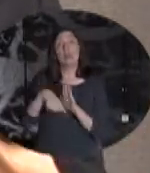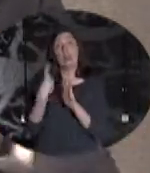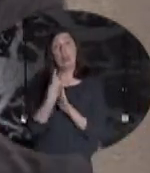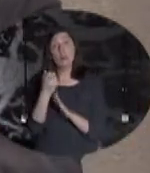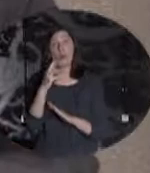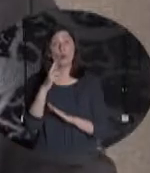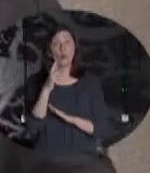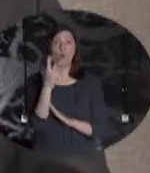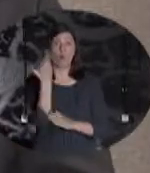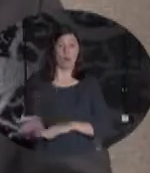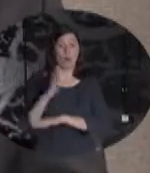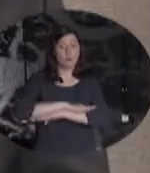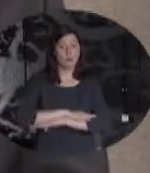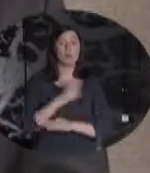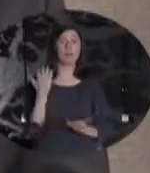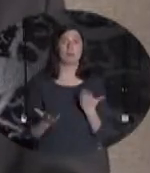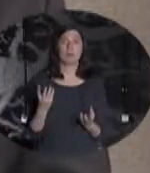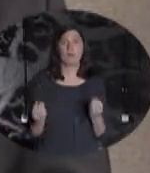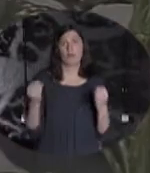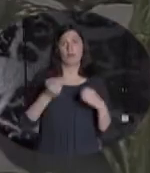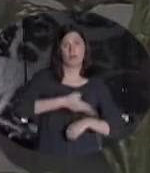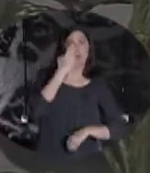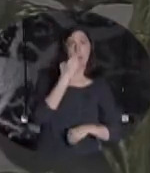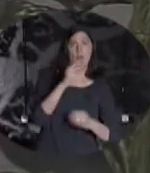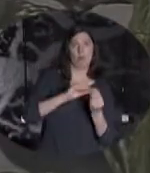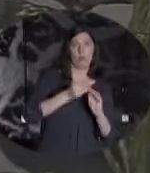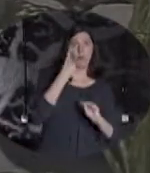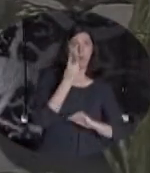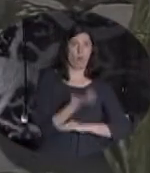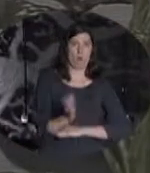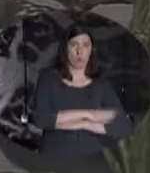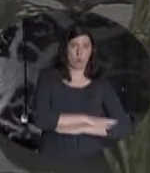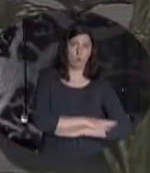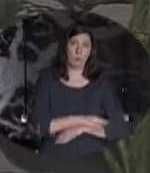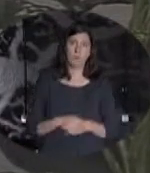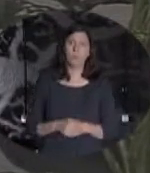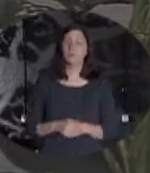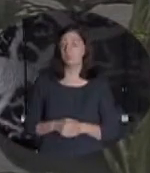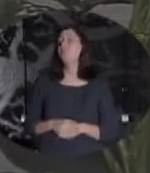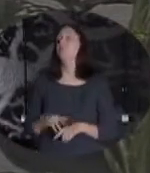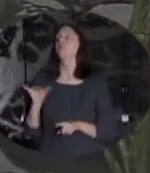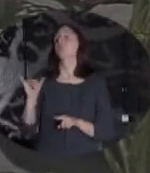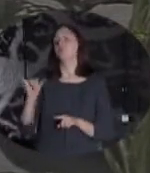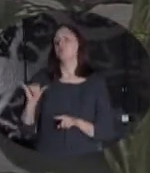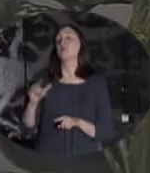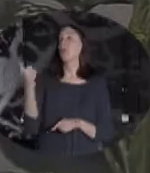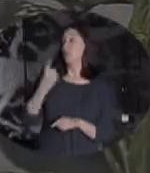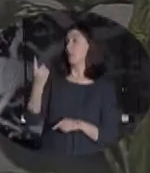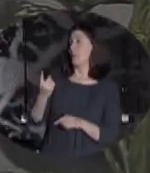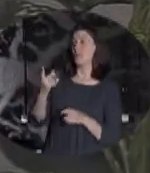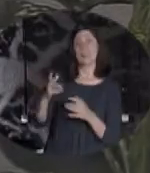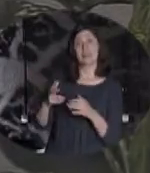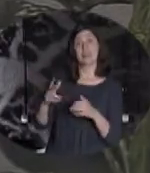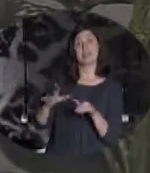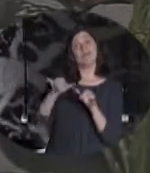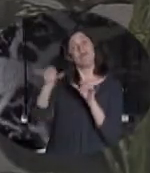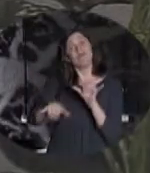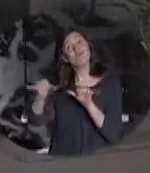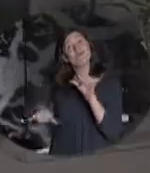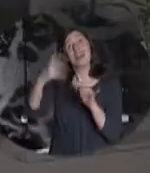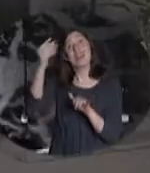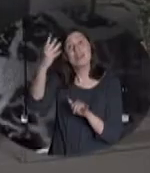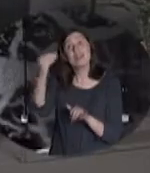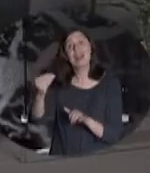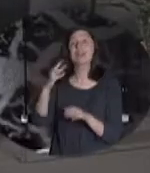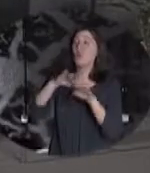a larger protection for that. That amount of time. Definitely. And something that keeps us outside for lengthy periods of time is going to the